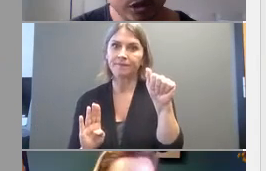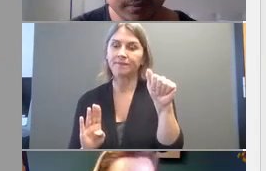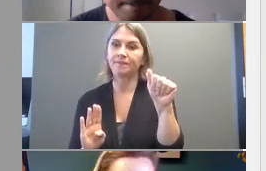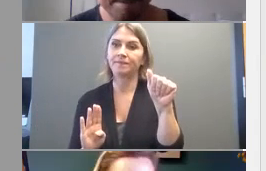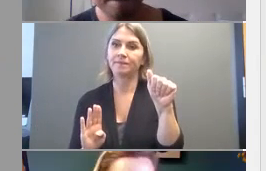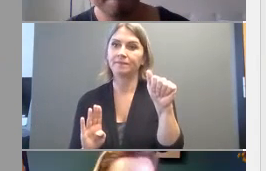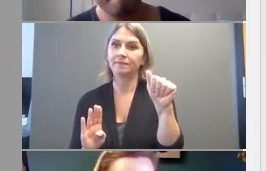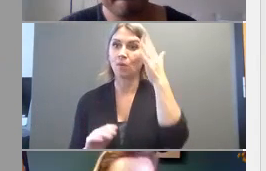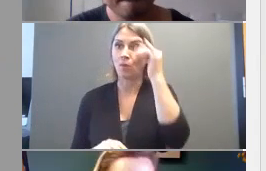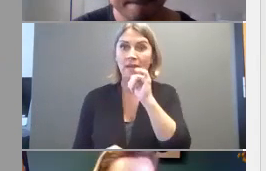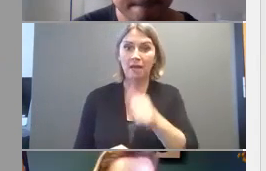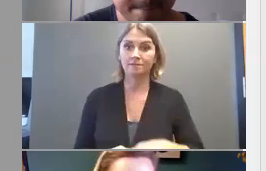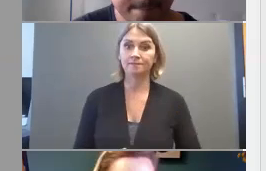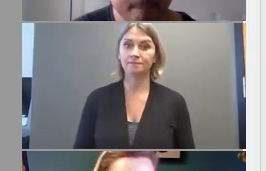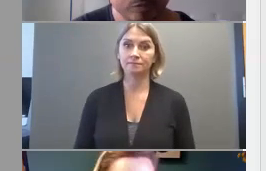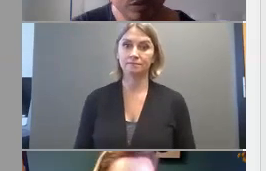Why not?